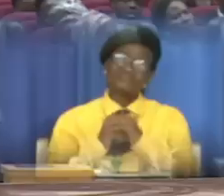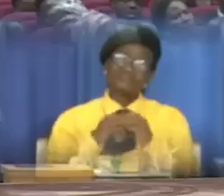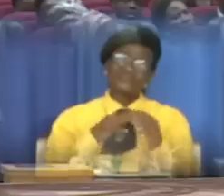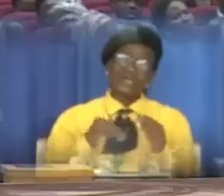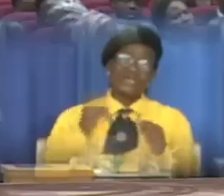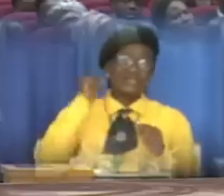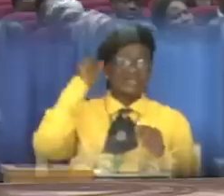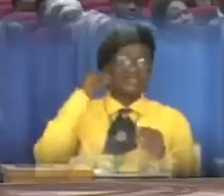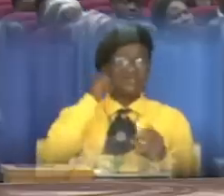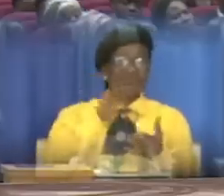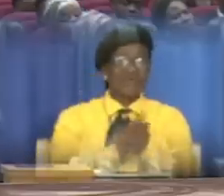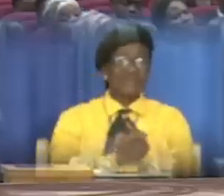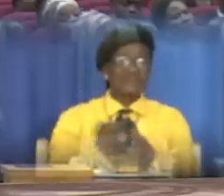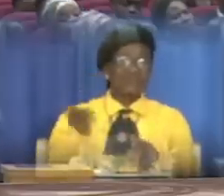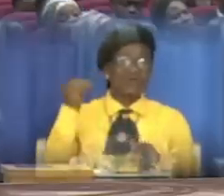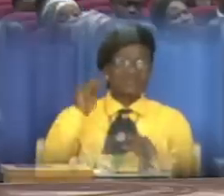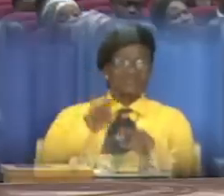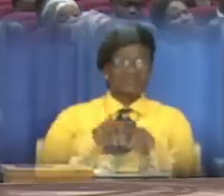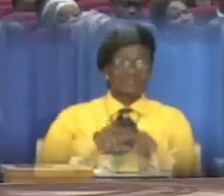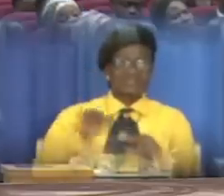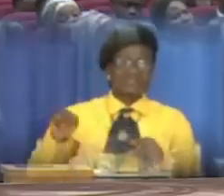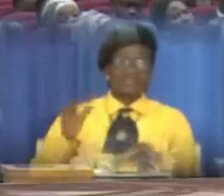wife was sitting by his side.